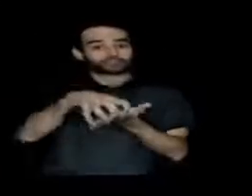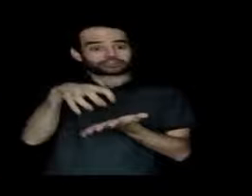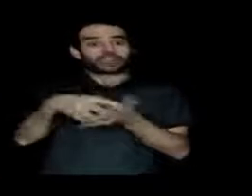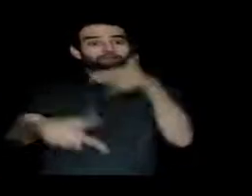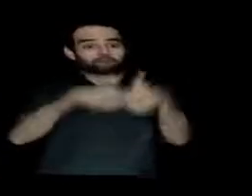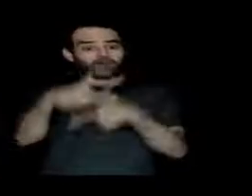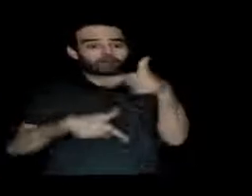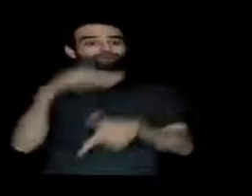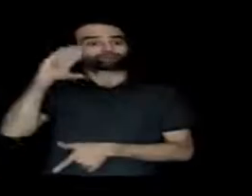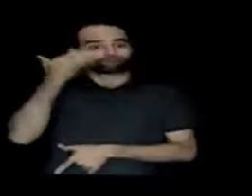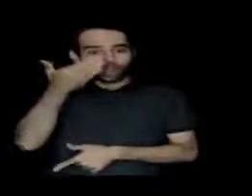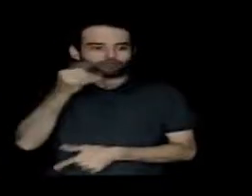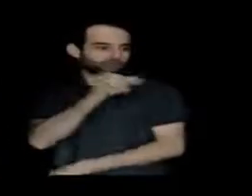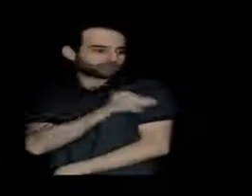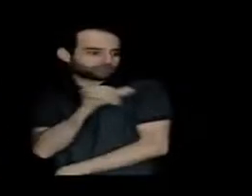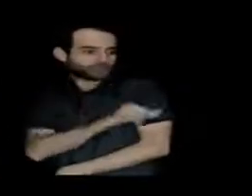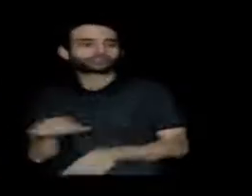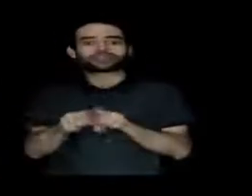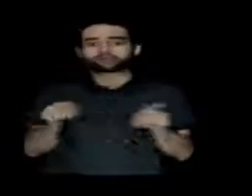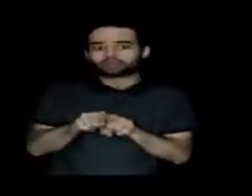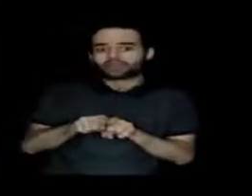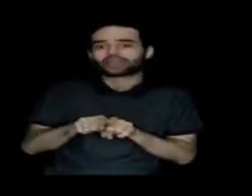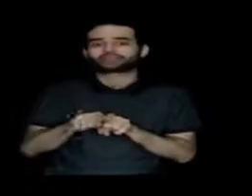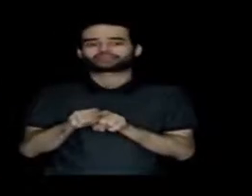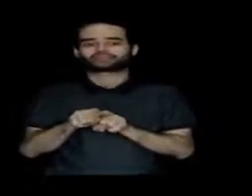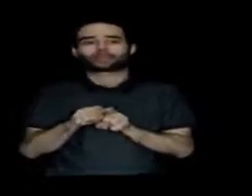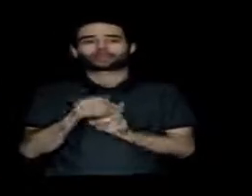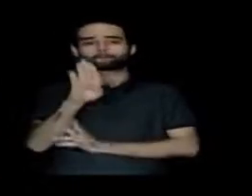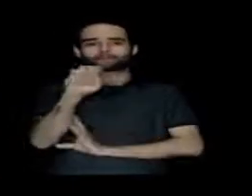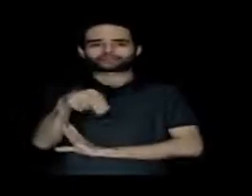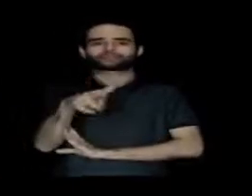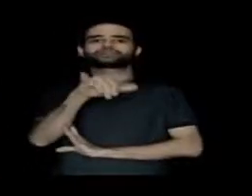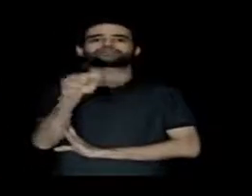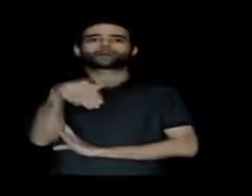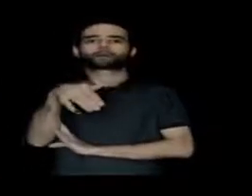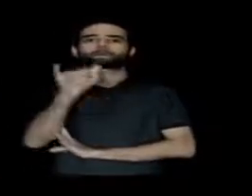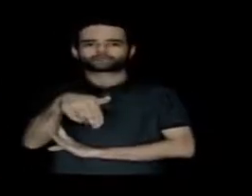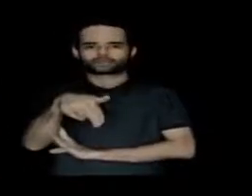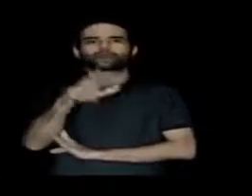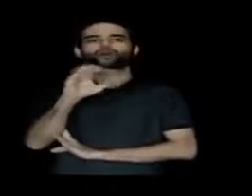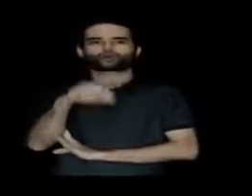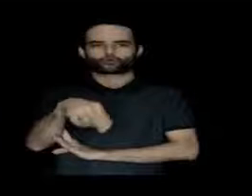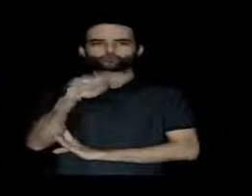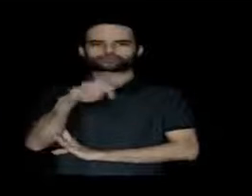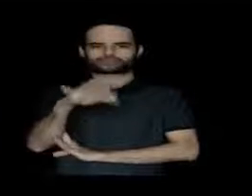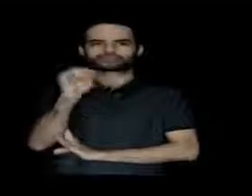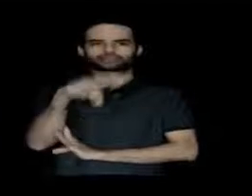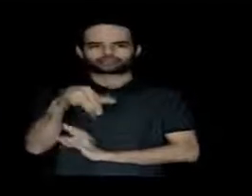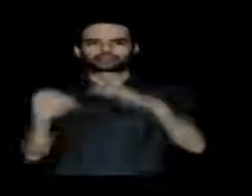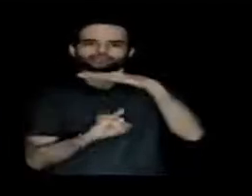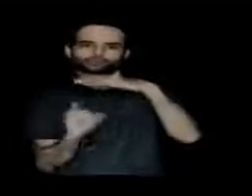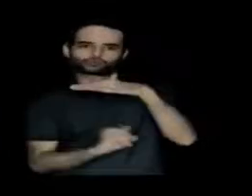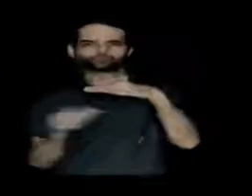At this moment, after the speaker had answered me and had given me these tips and this